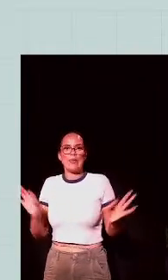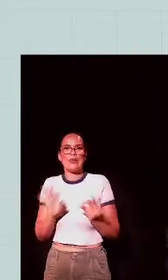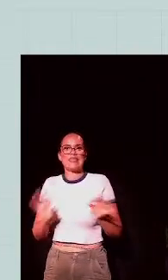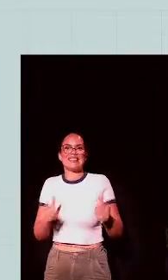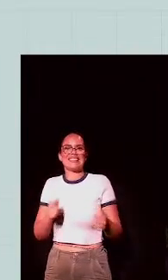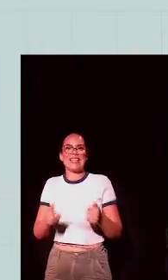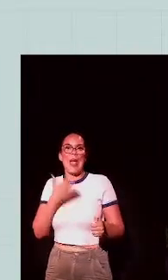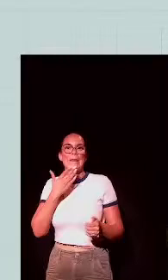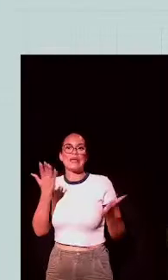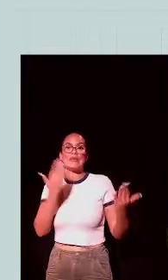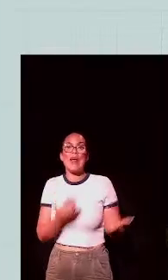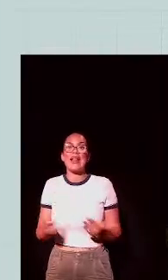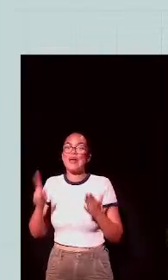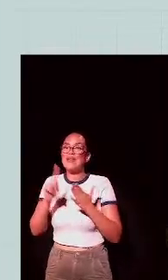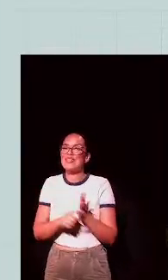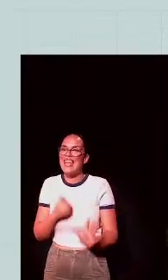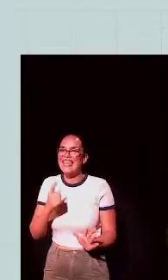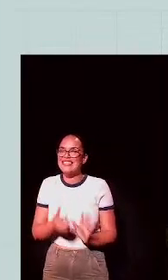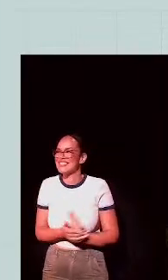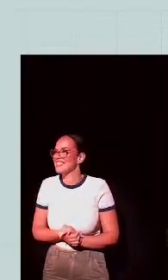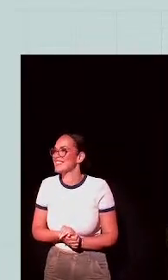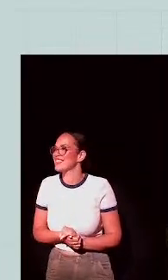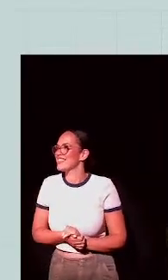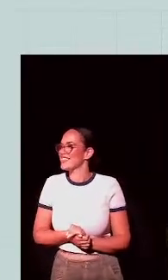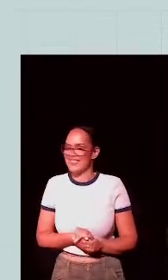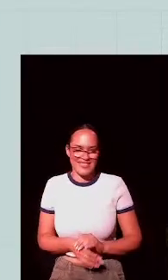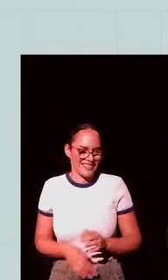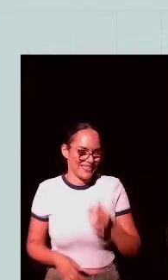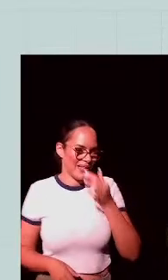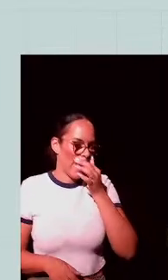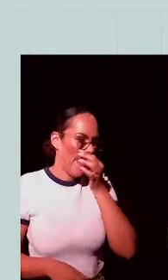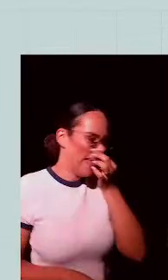please welcome Hunaid to the stage.